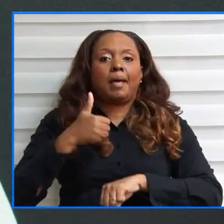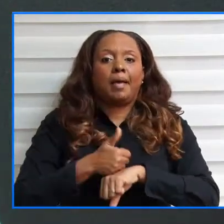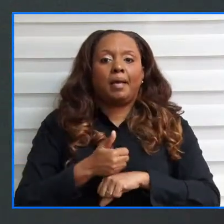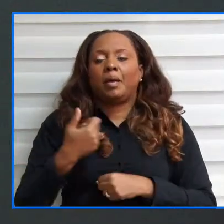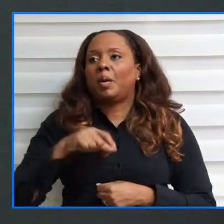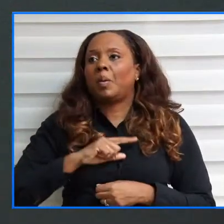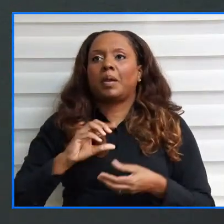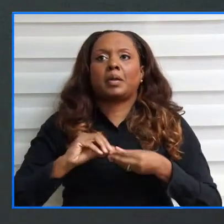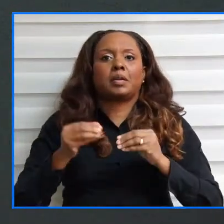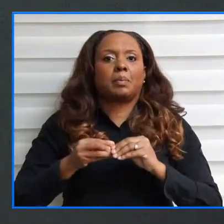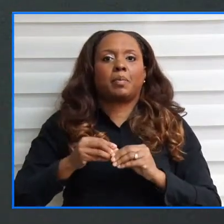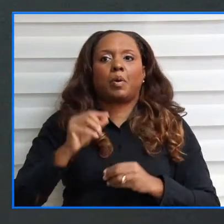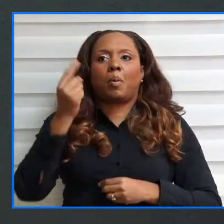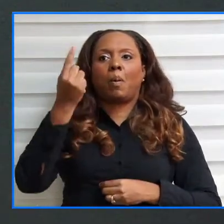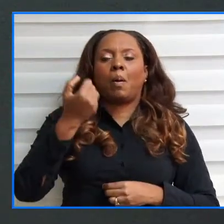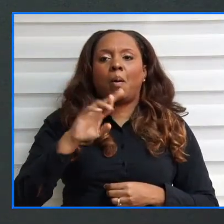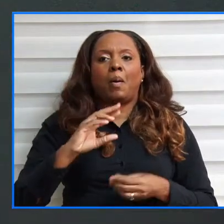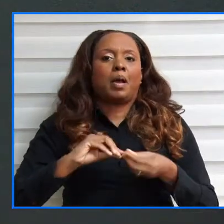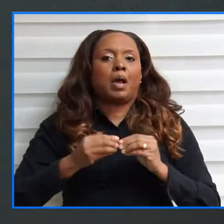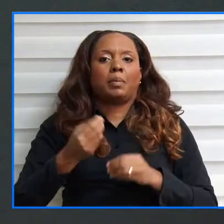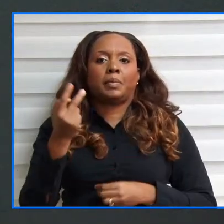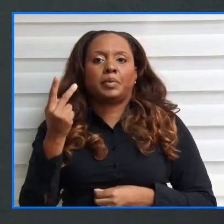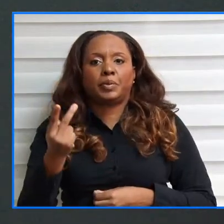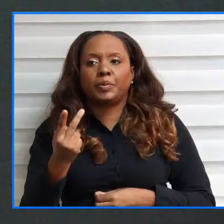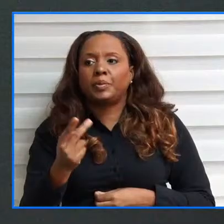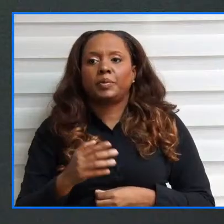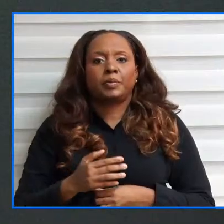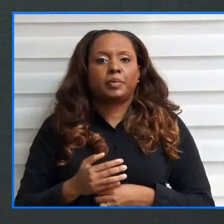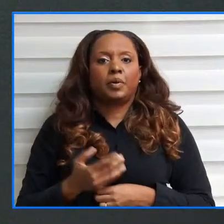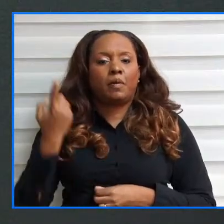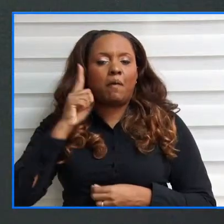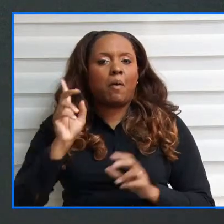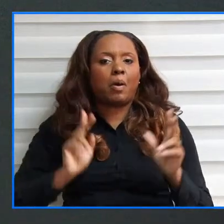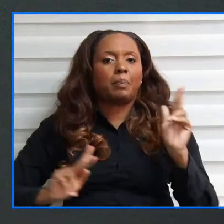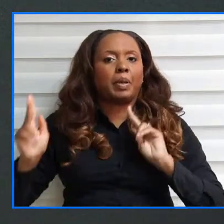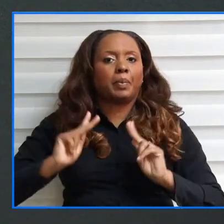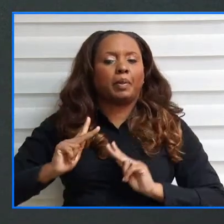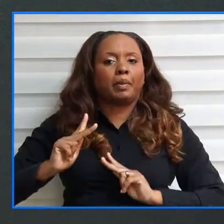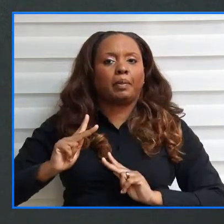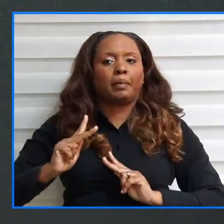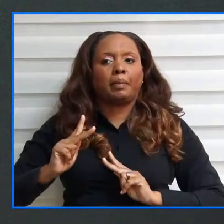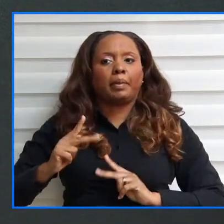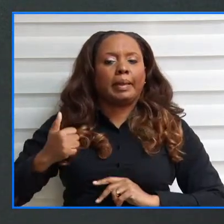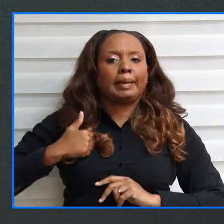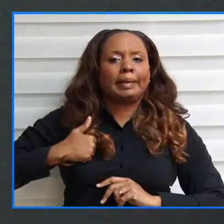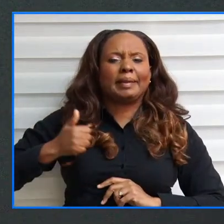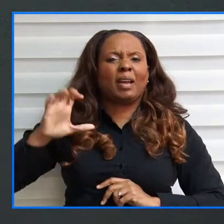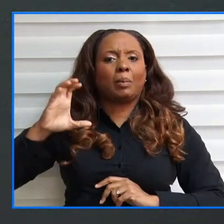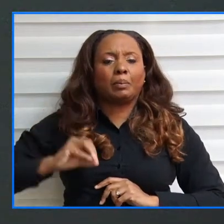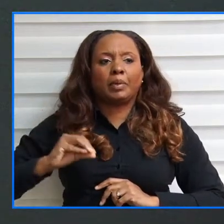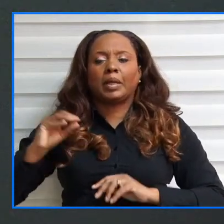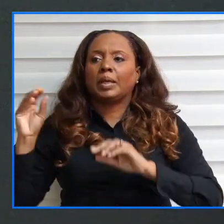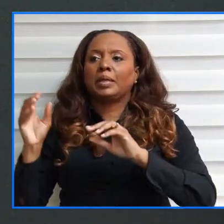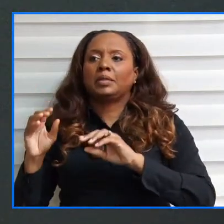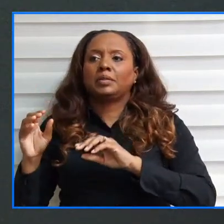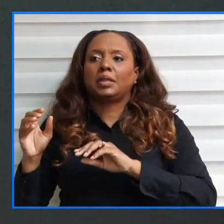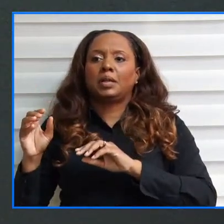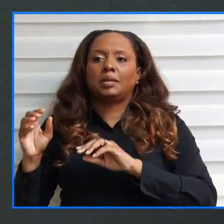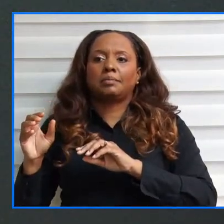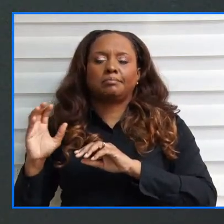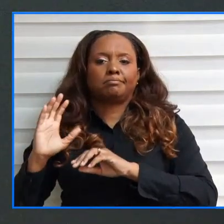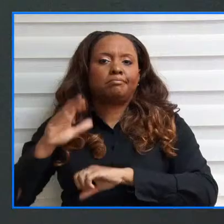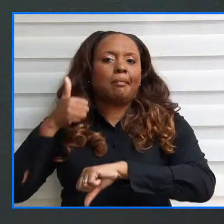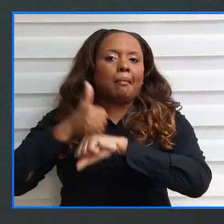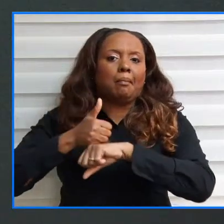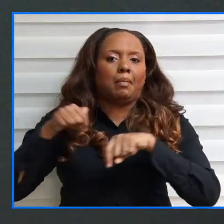you look at it, jurisdiction for Canadian companies to invest globally, using Barbados as a domicile. And it's not